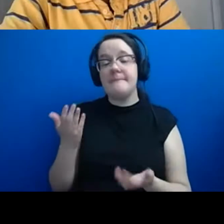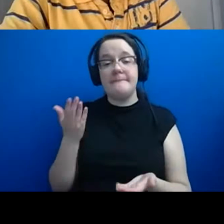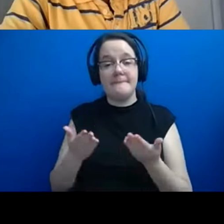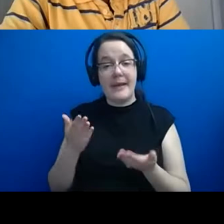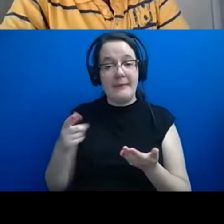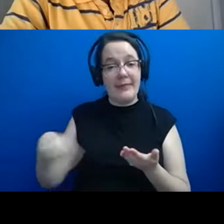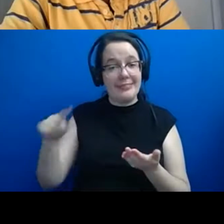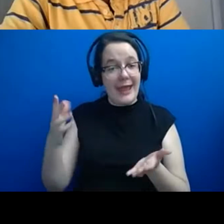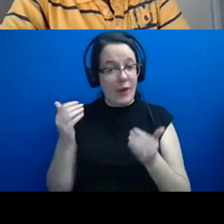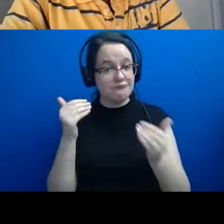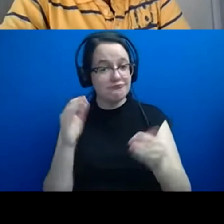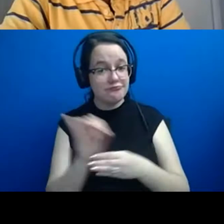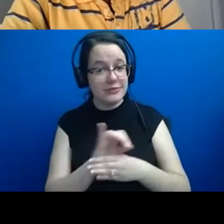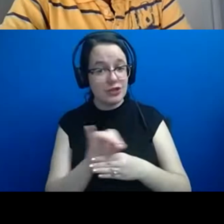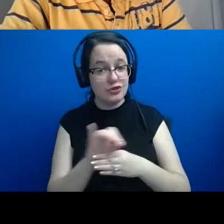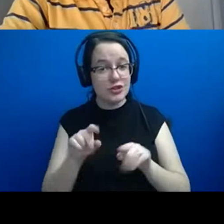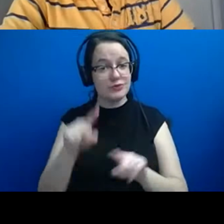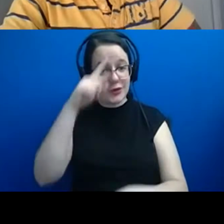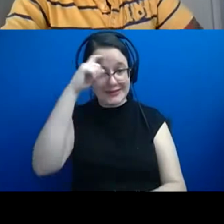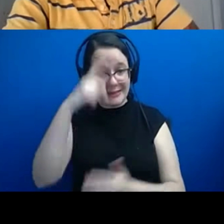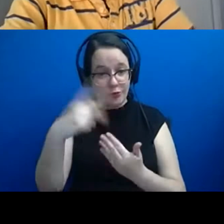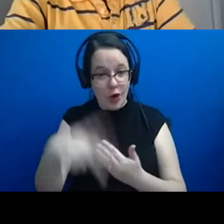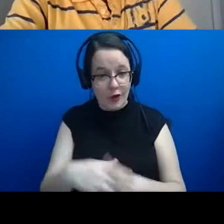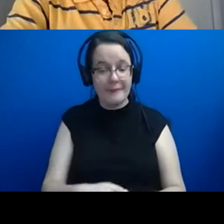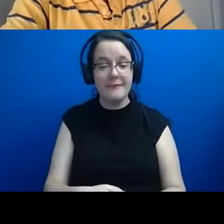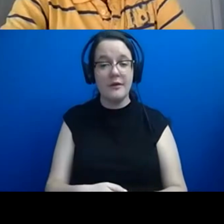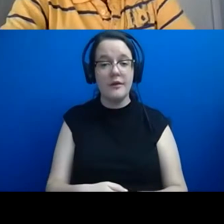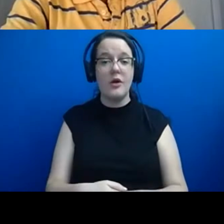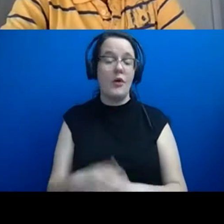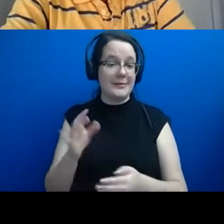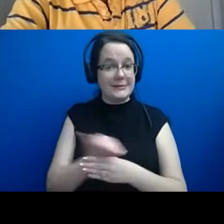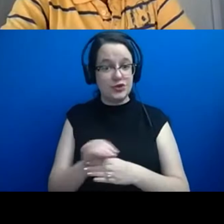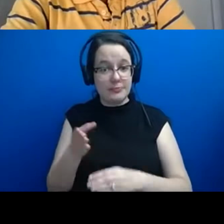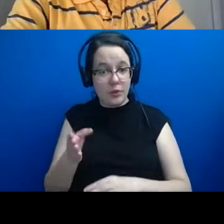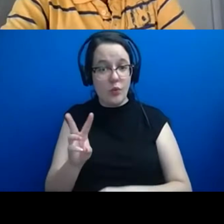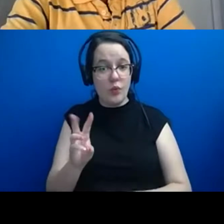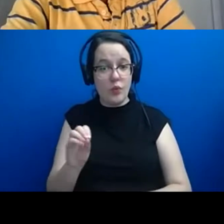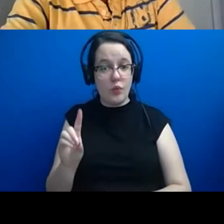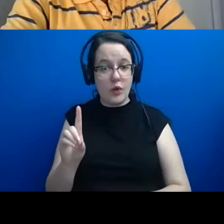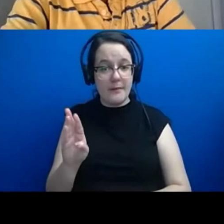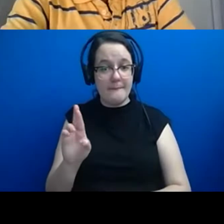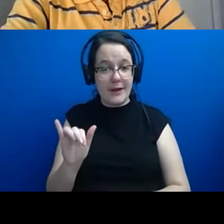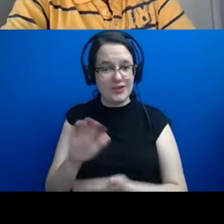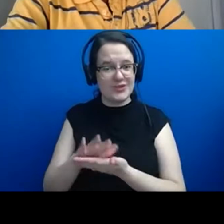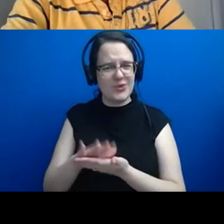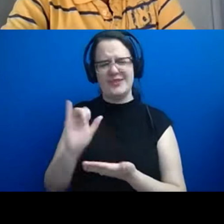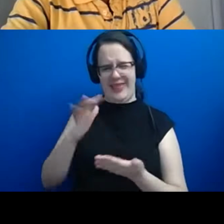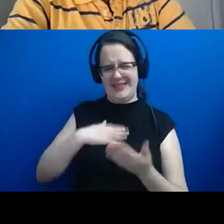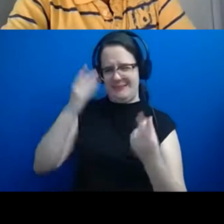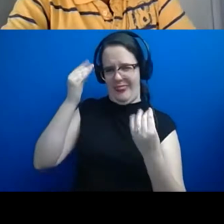have internships in the summer program or in Woodbury School. So those are my